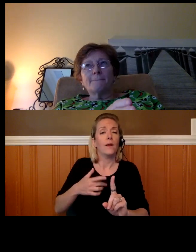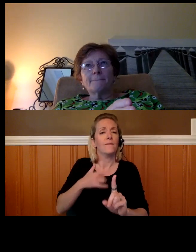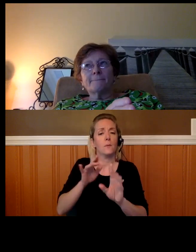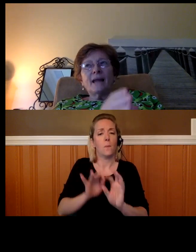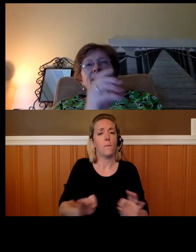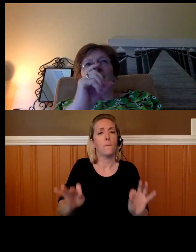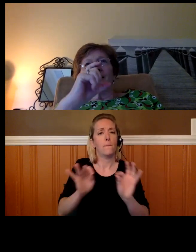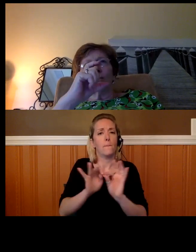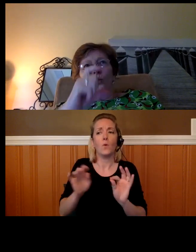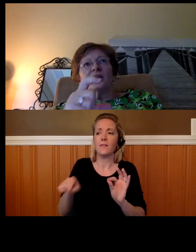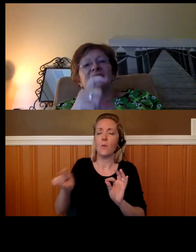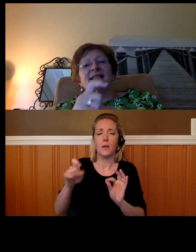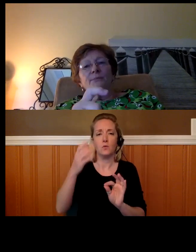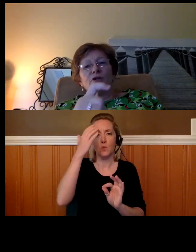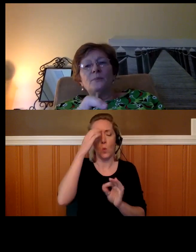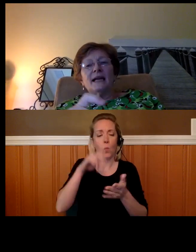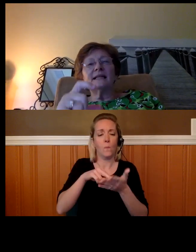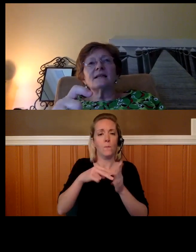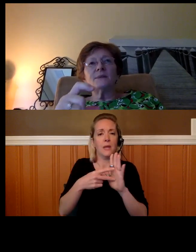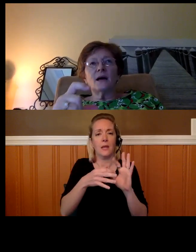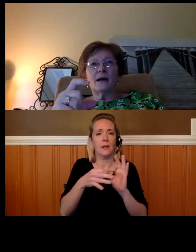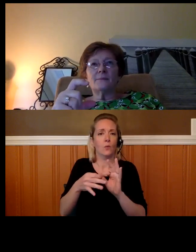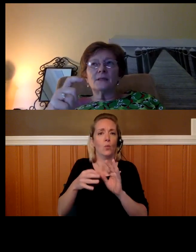what the symbols mean. And sometimes,